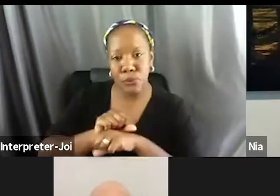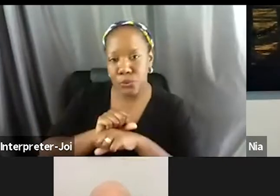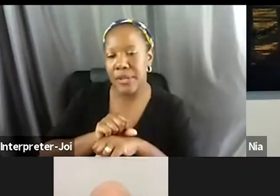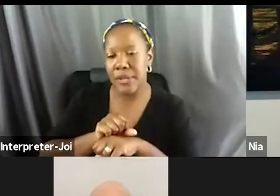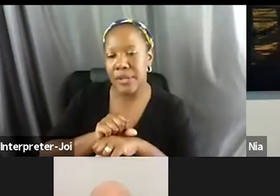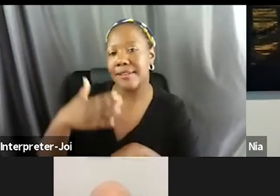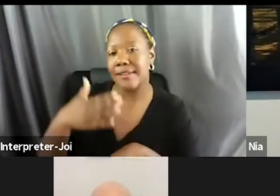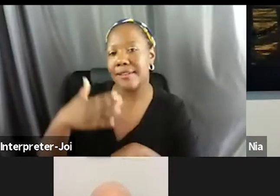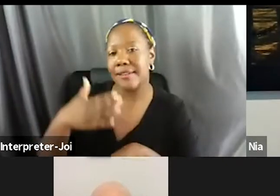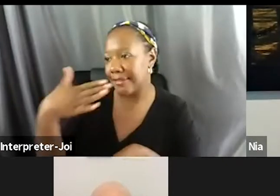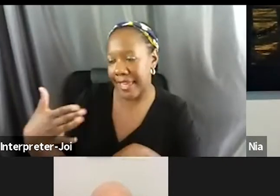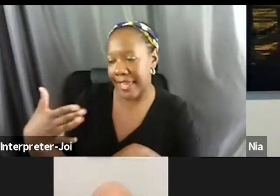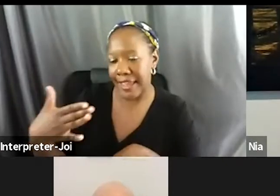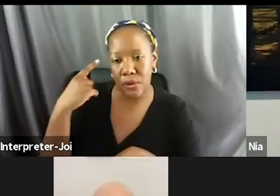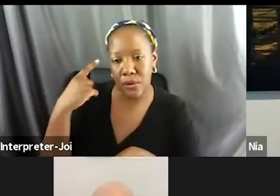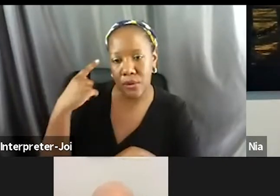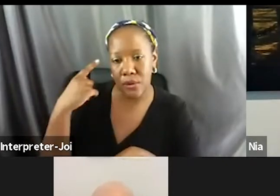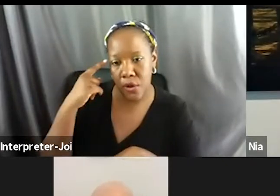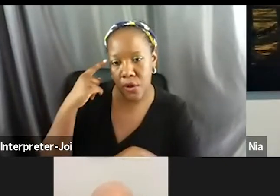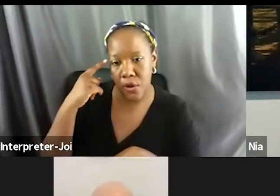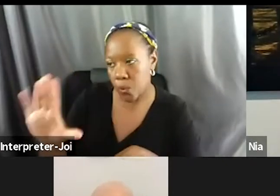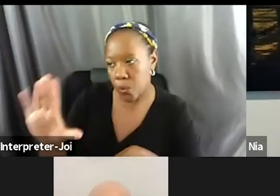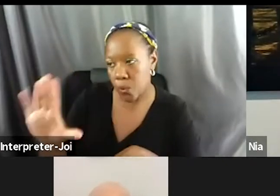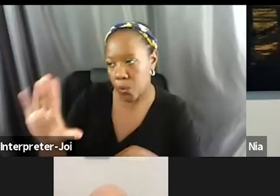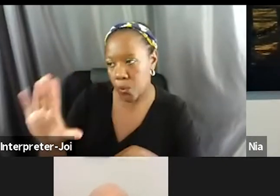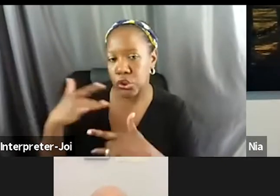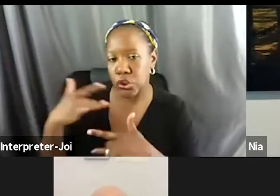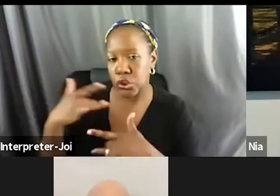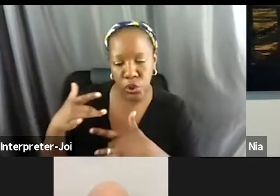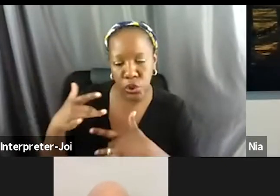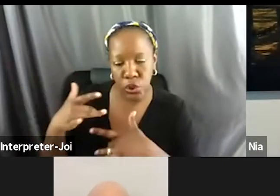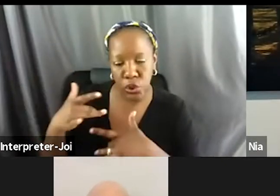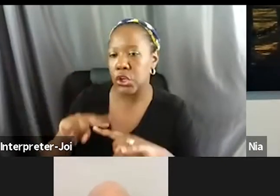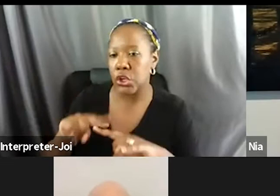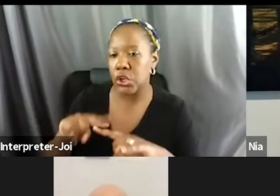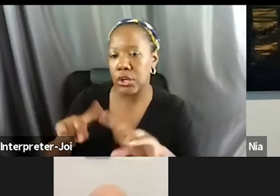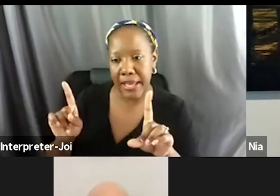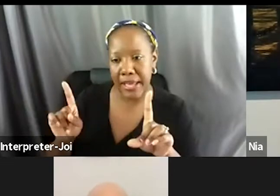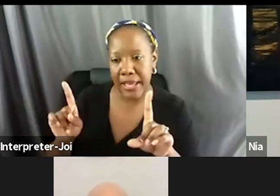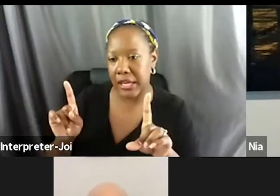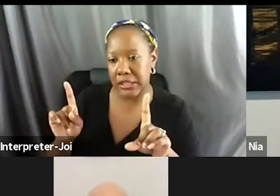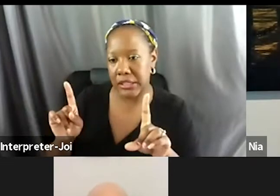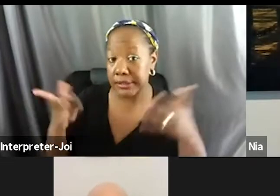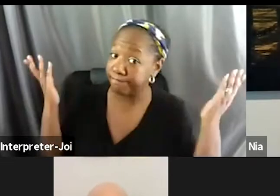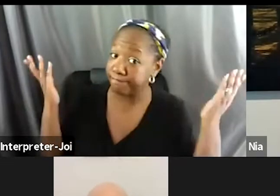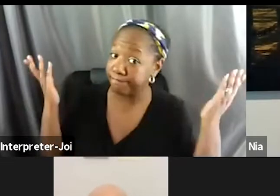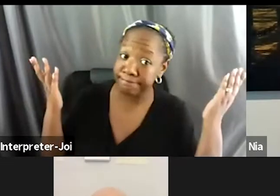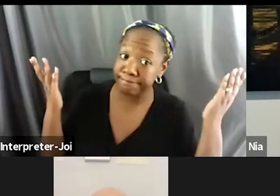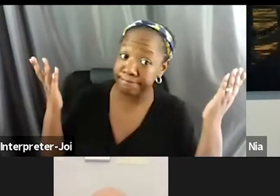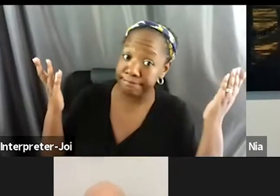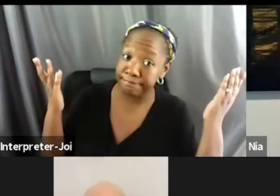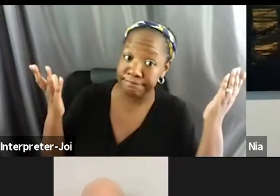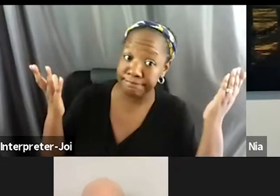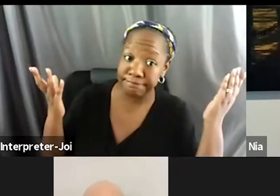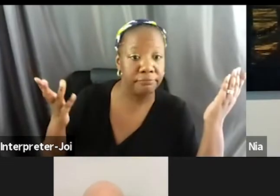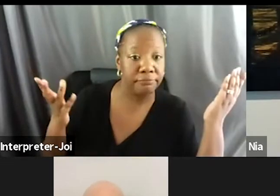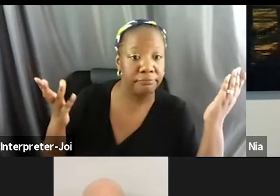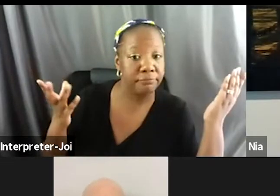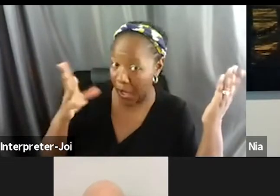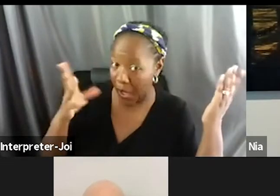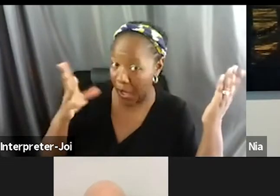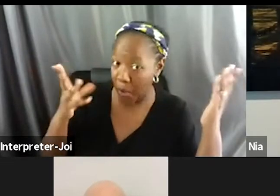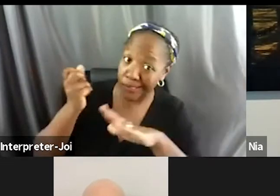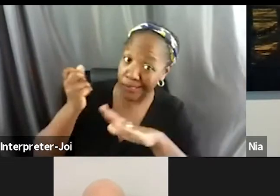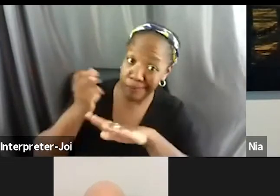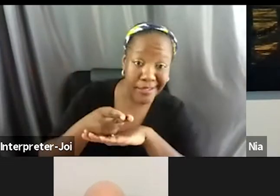it. Thank you for, your concern, but it is what it is, and I'm going to beat it, or at least